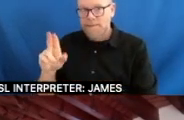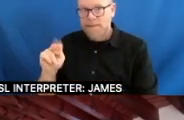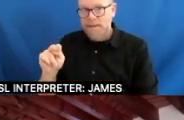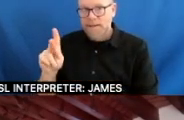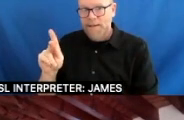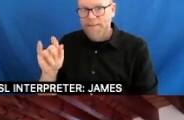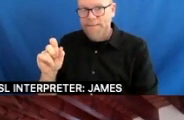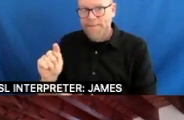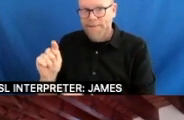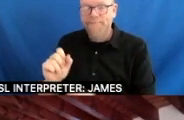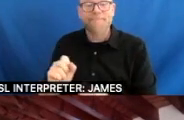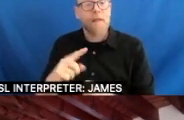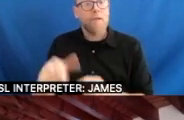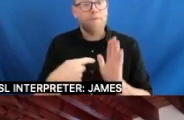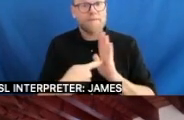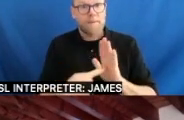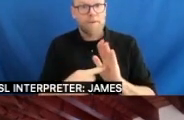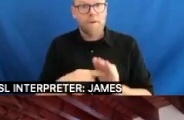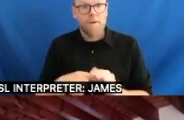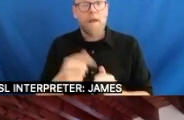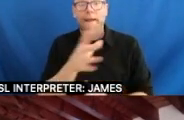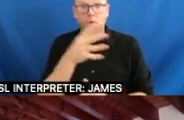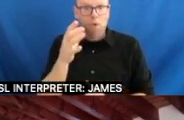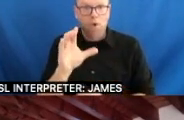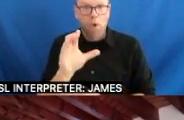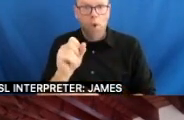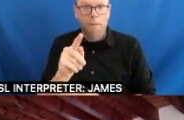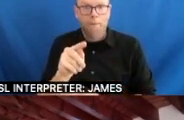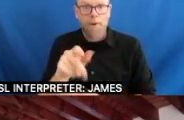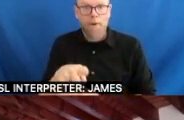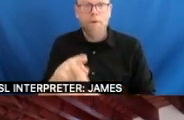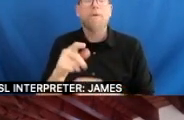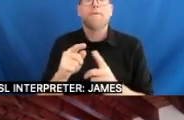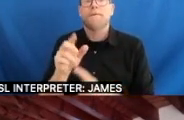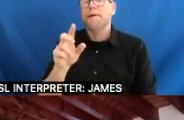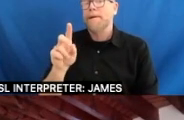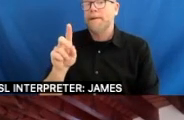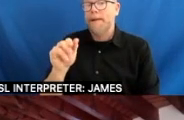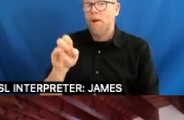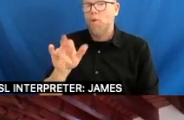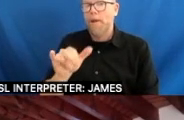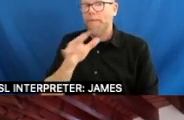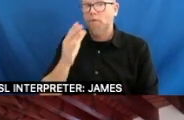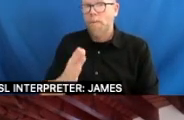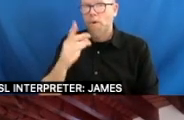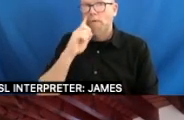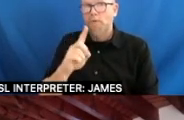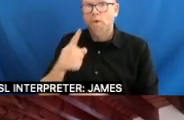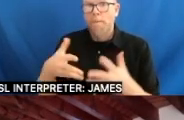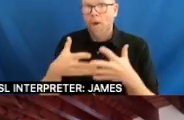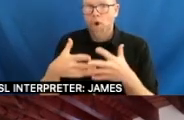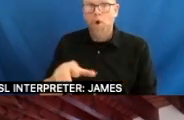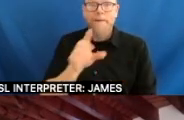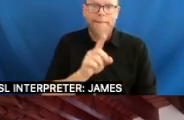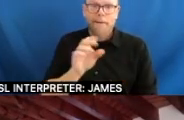So another example of an agricultural cooperative is the Dairy Farmers of America. the DFA